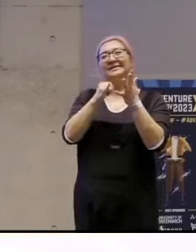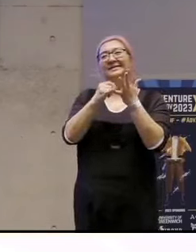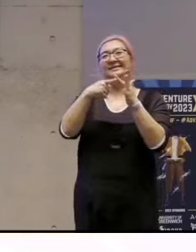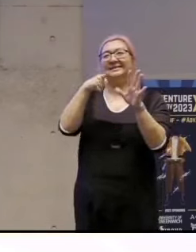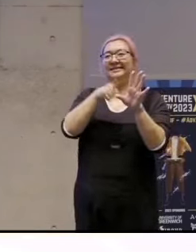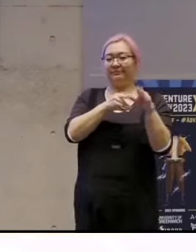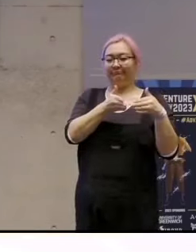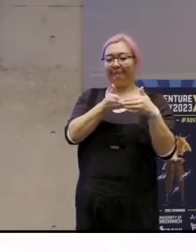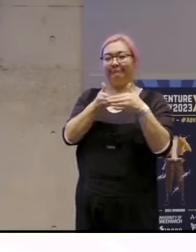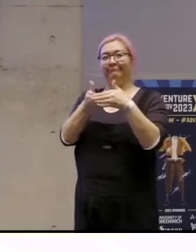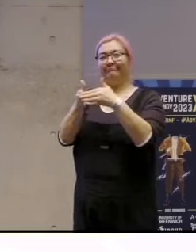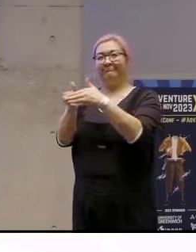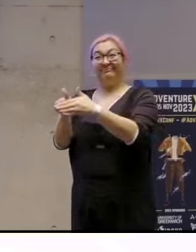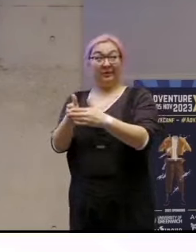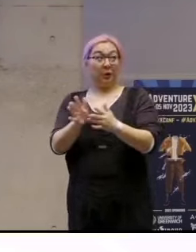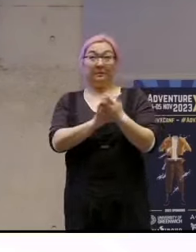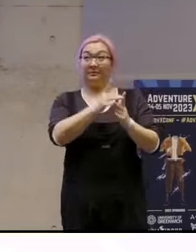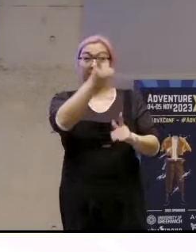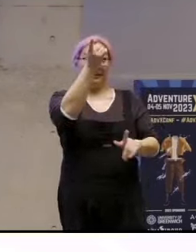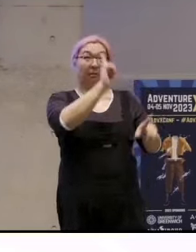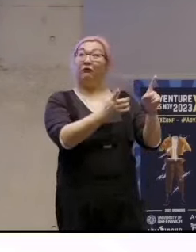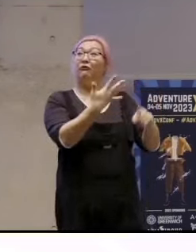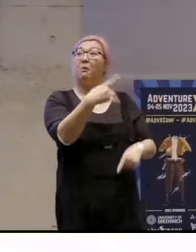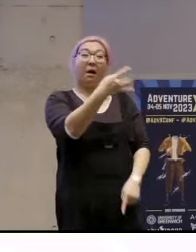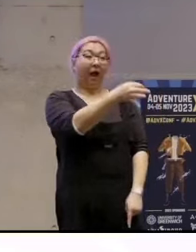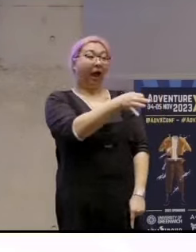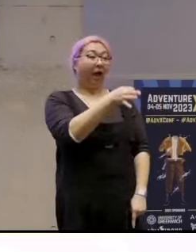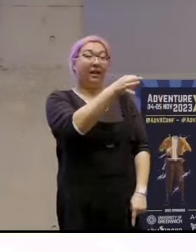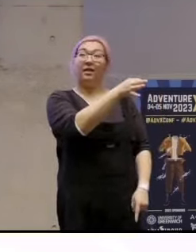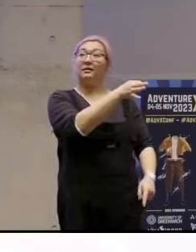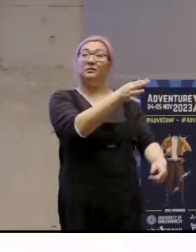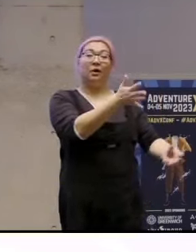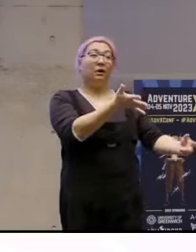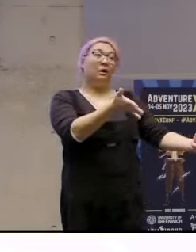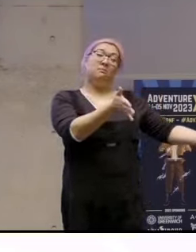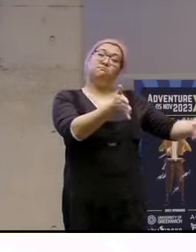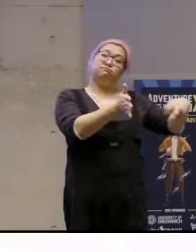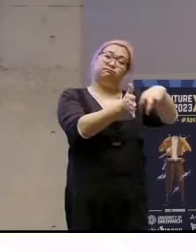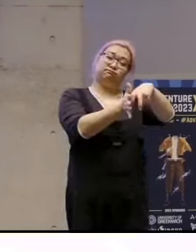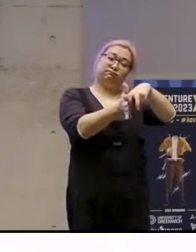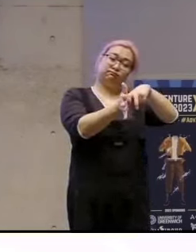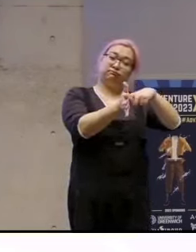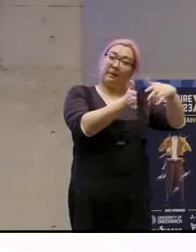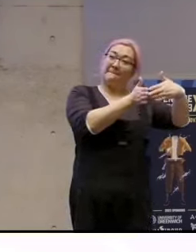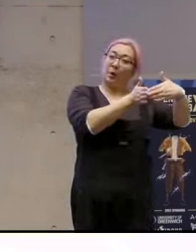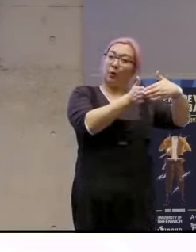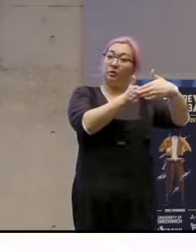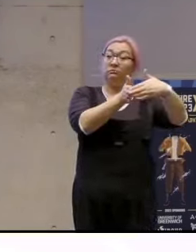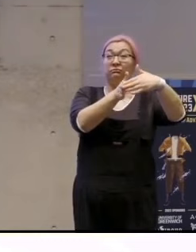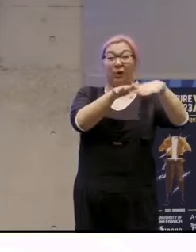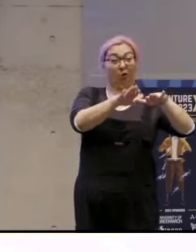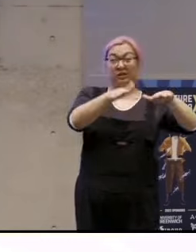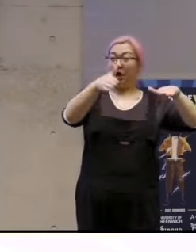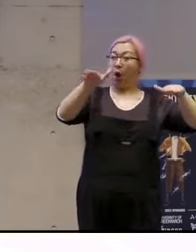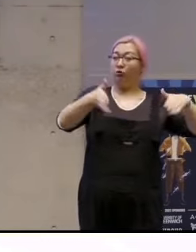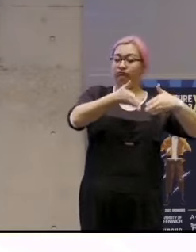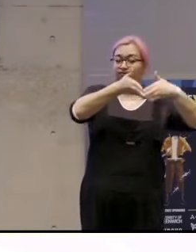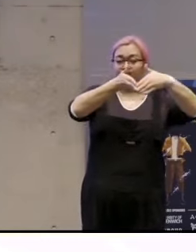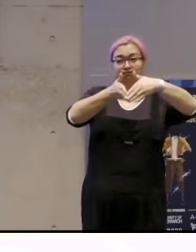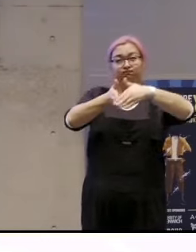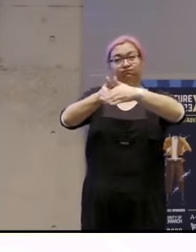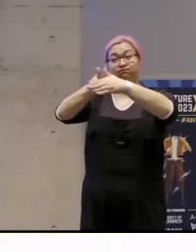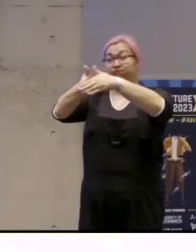on an island who get on a boat and go across an ocean and they land on another island, and then they don't